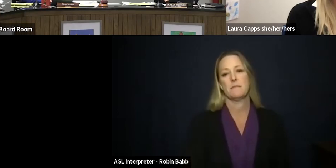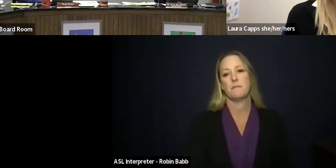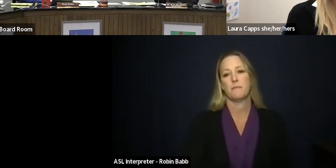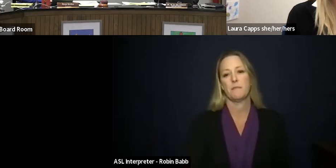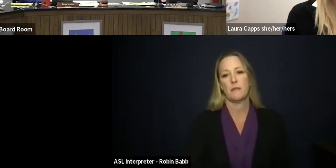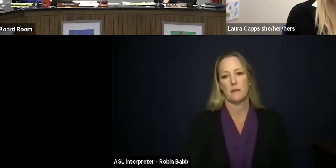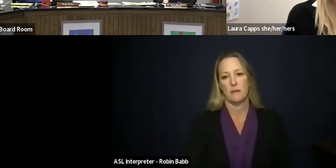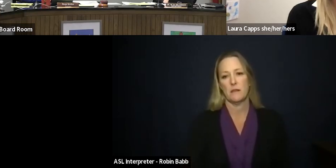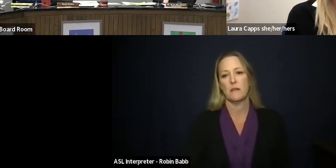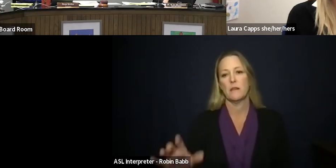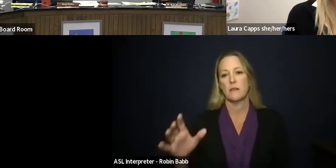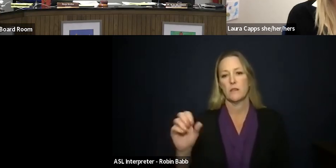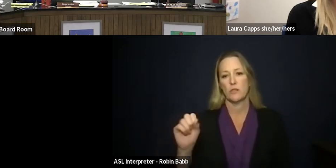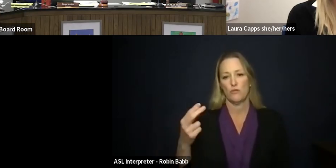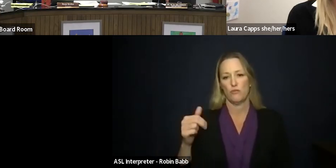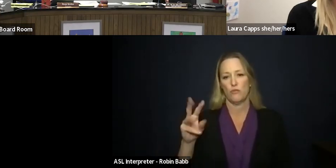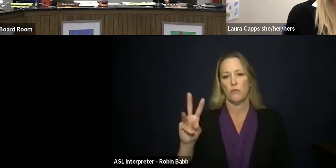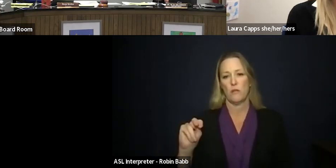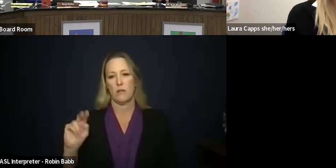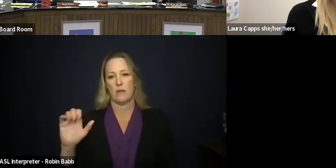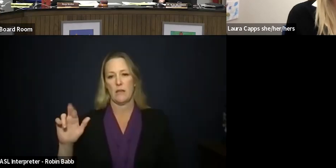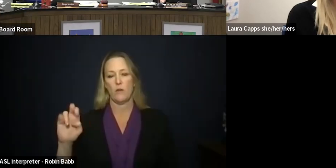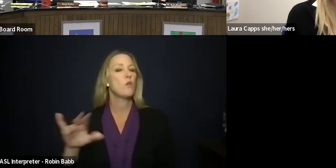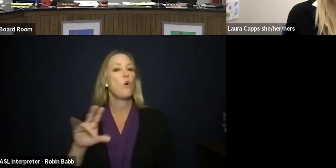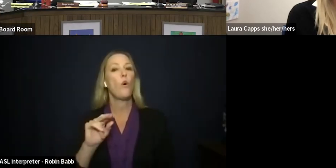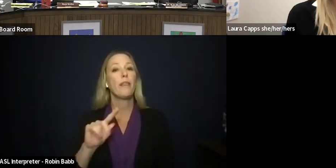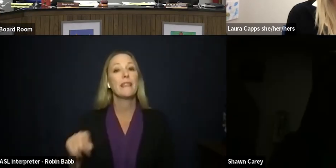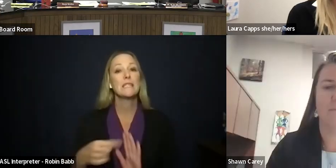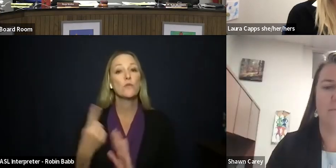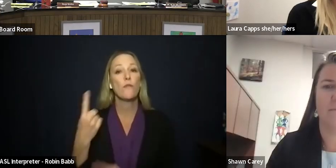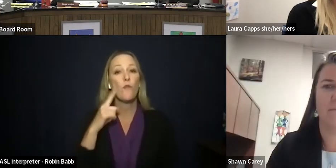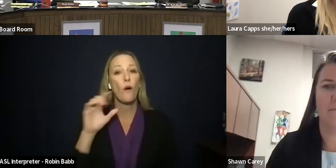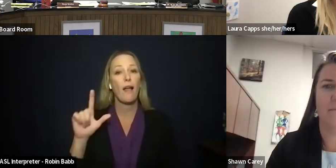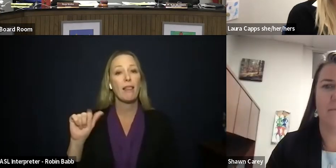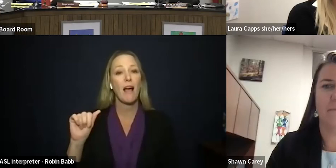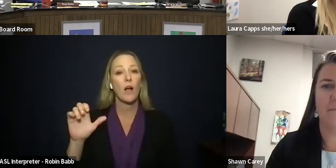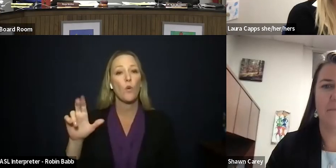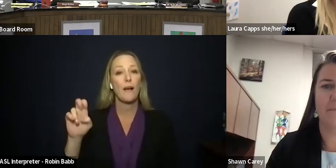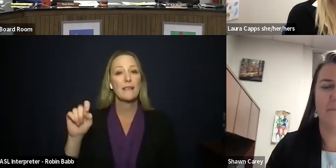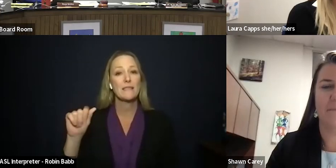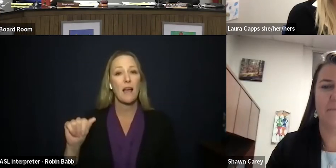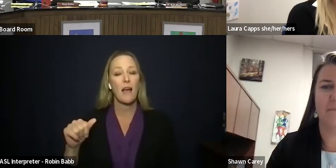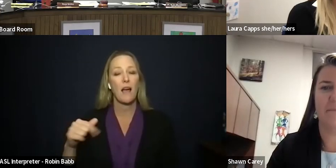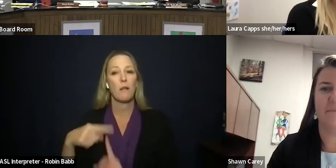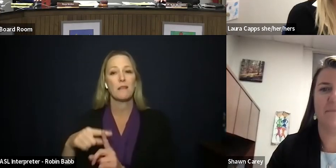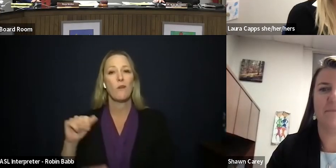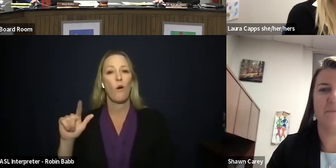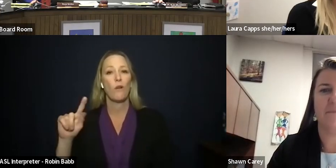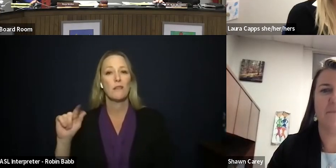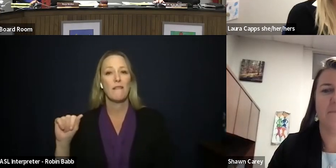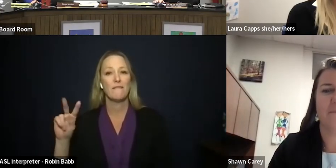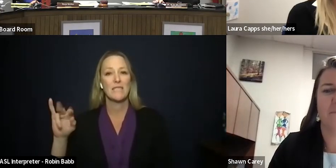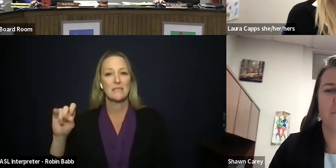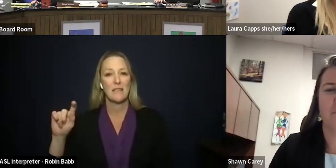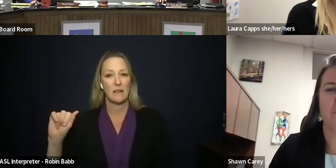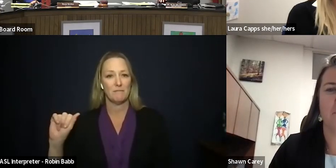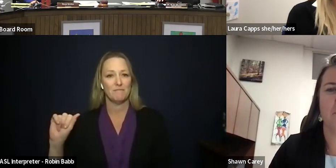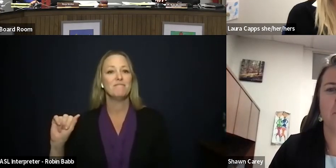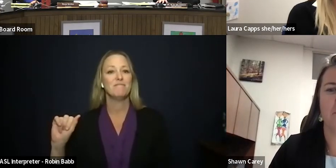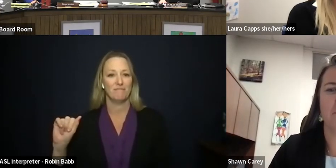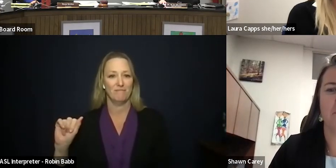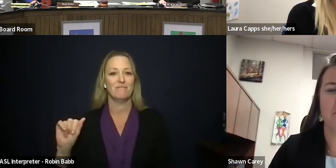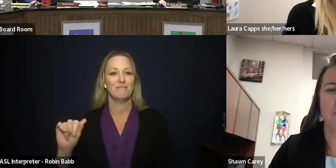okay this is new of course this is the one for um laquesta in alta vista let's go ah